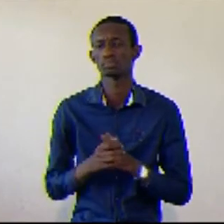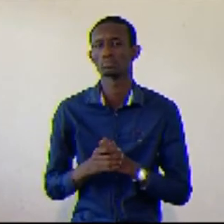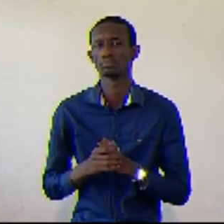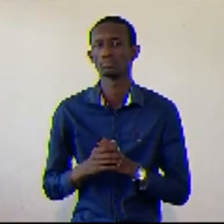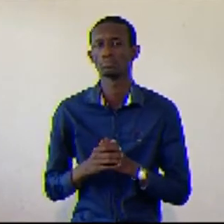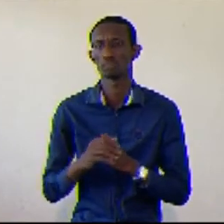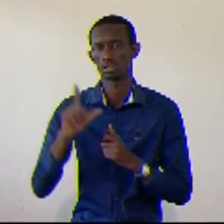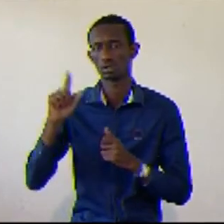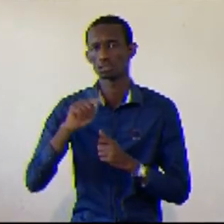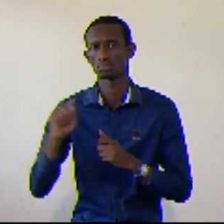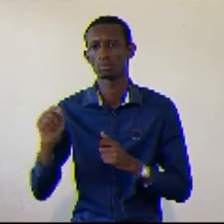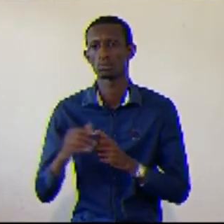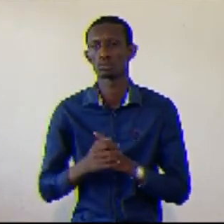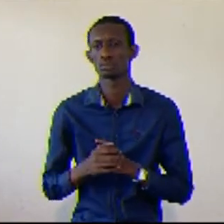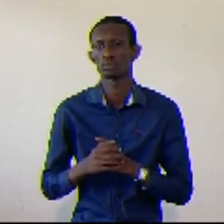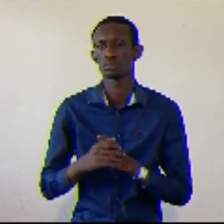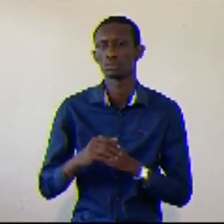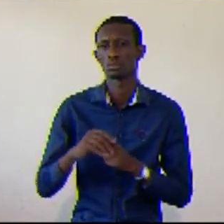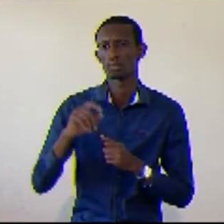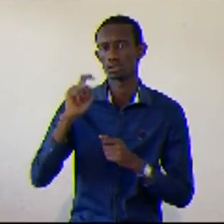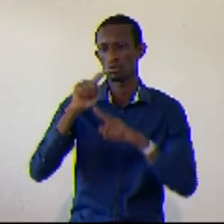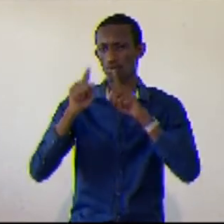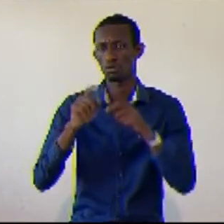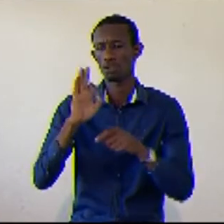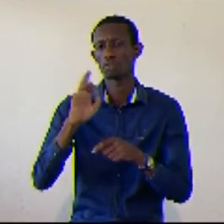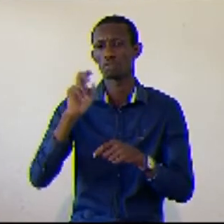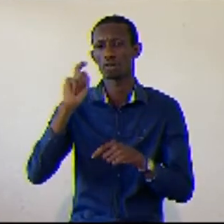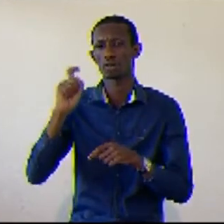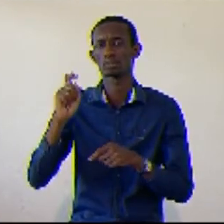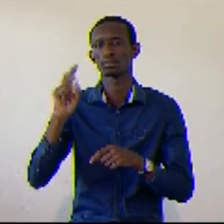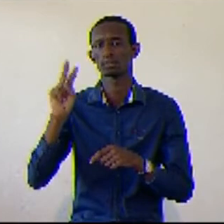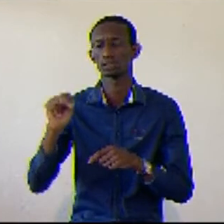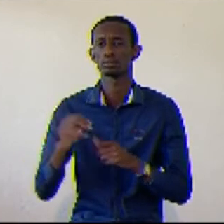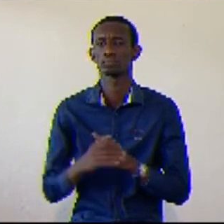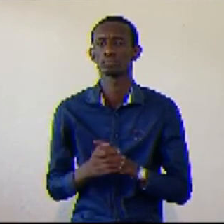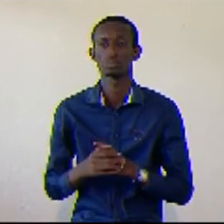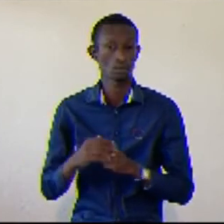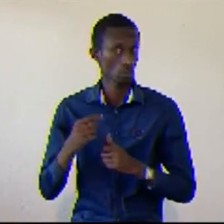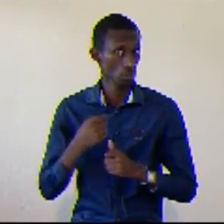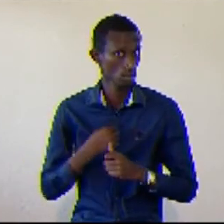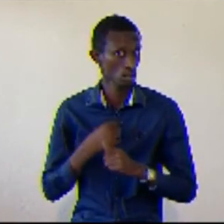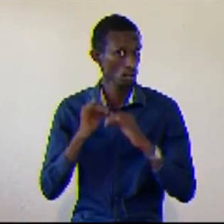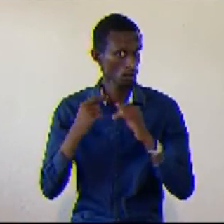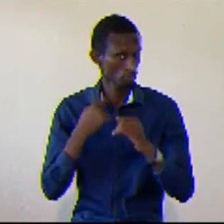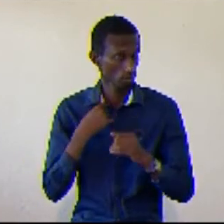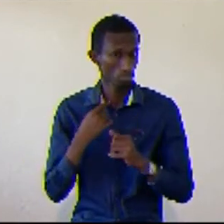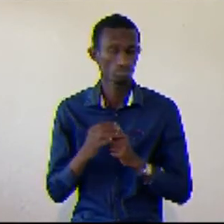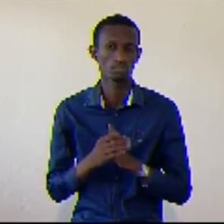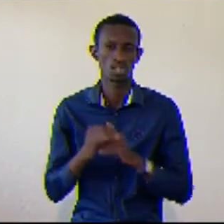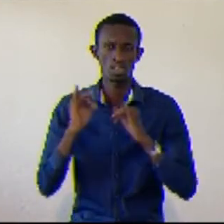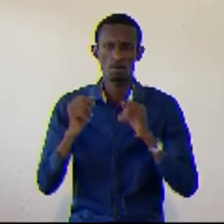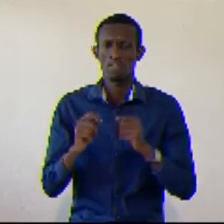xn. For me, if xn, x naught equals 0.5, it means